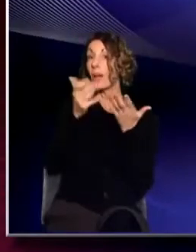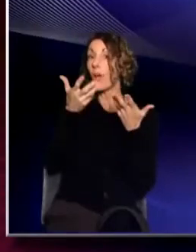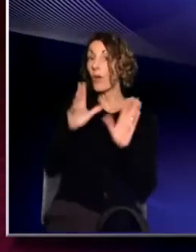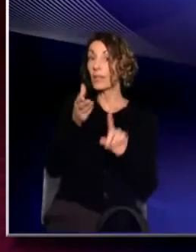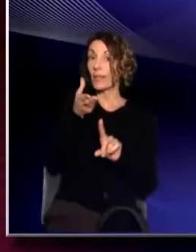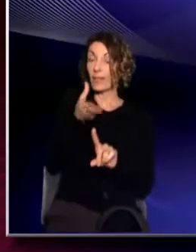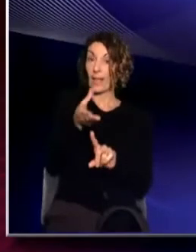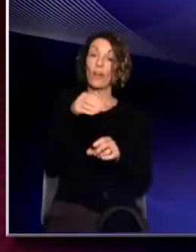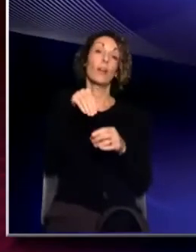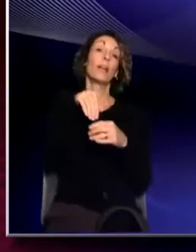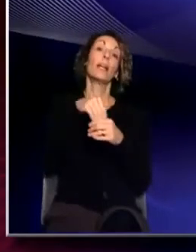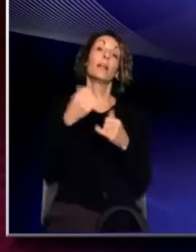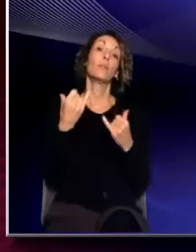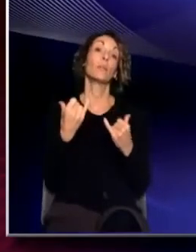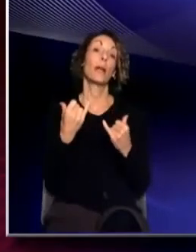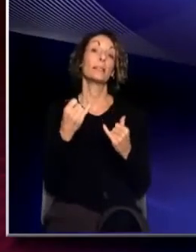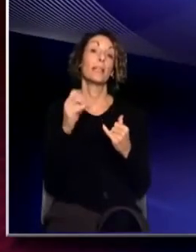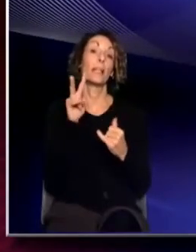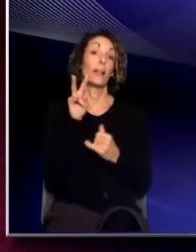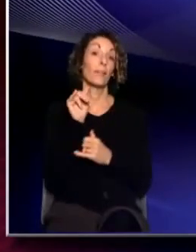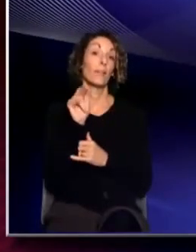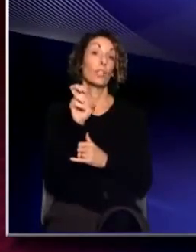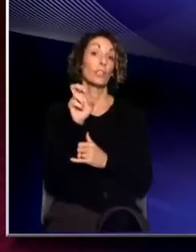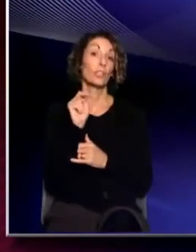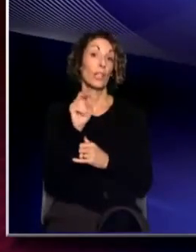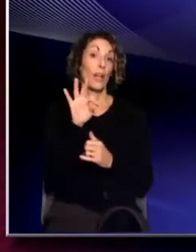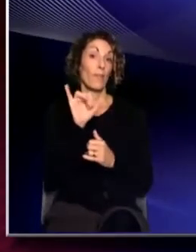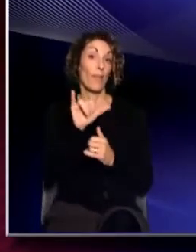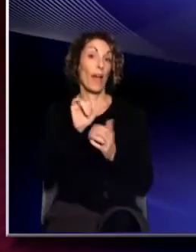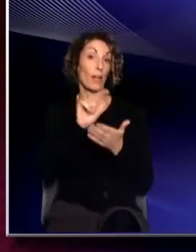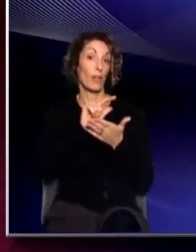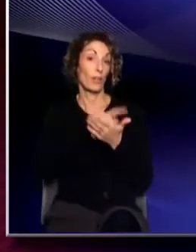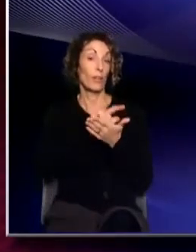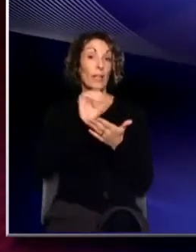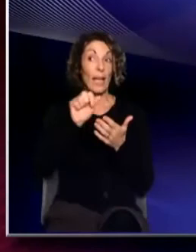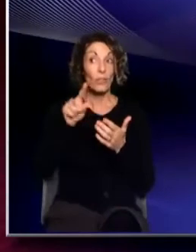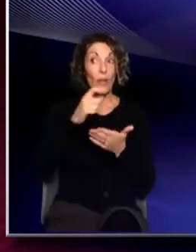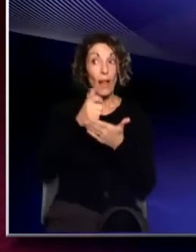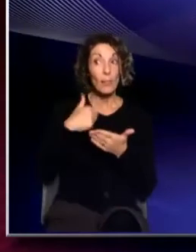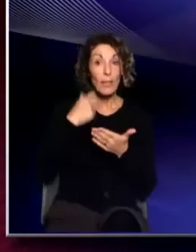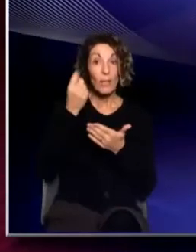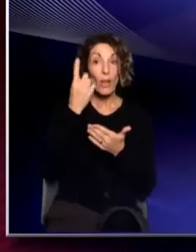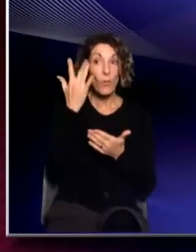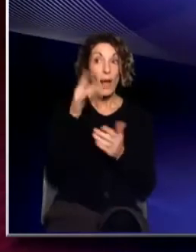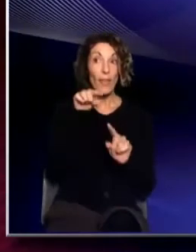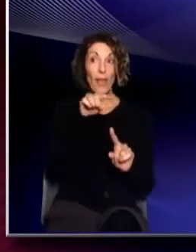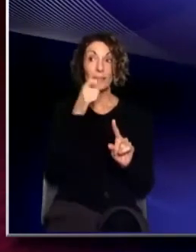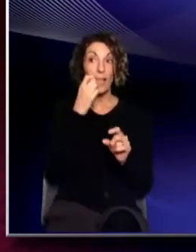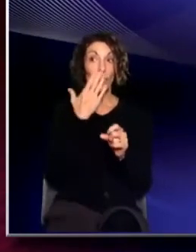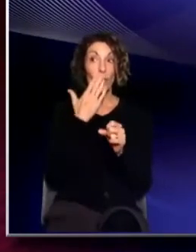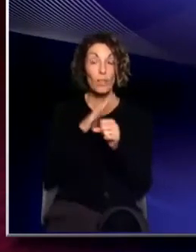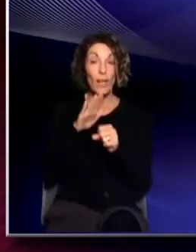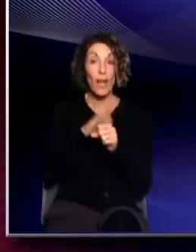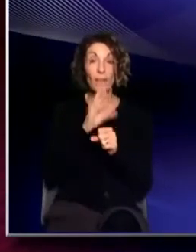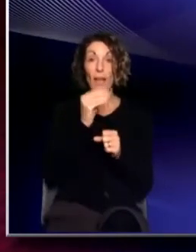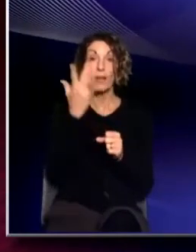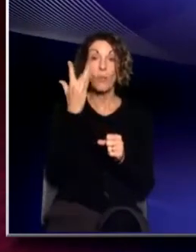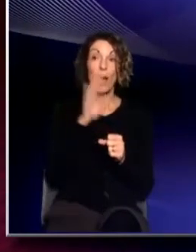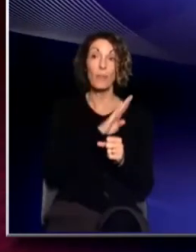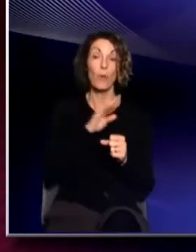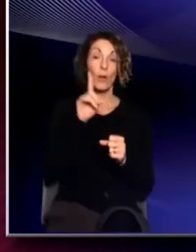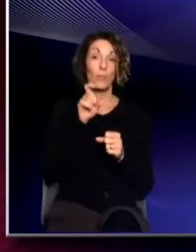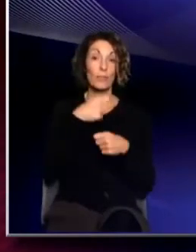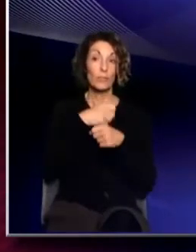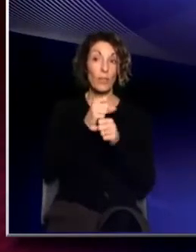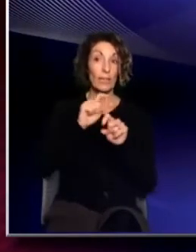in the present version of the statute, can you help me understand why that's inadequate and why the board needs to create